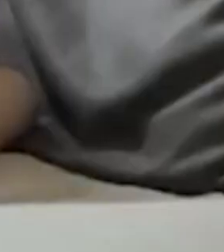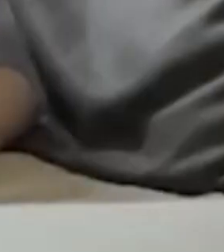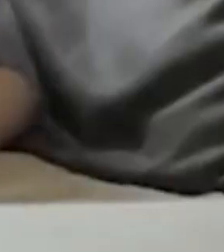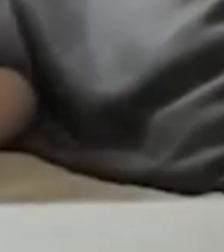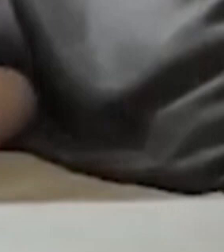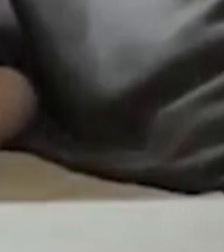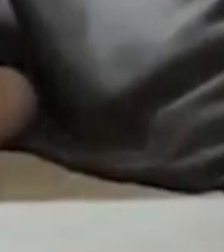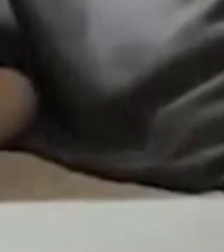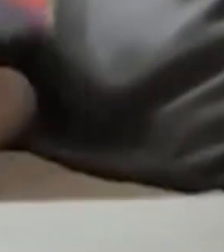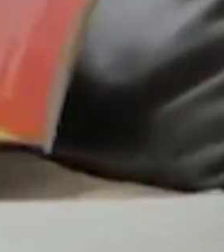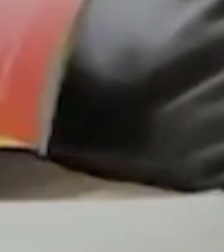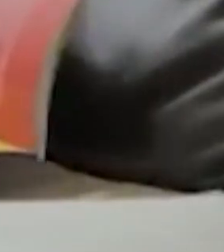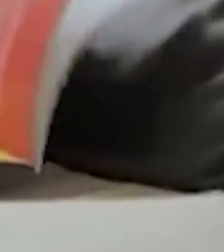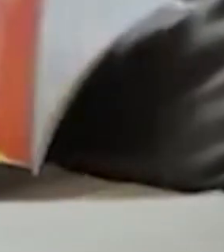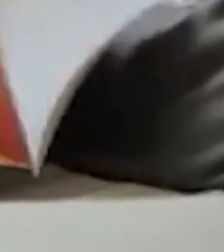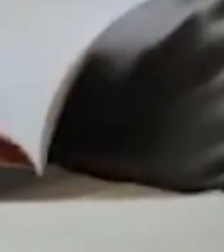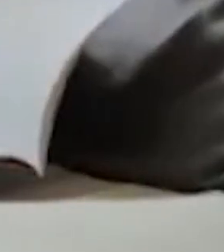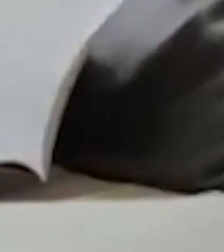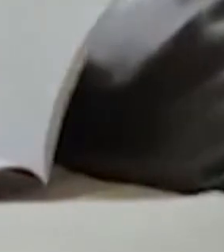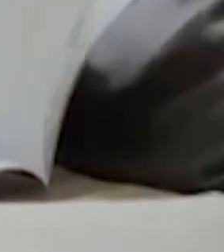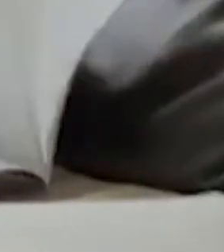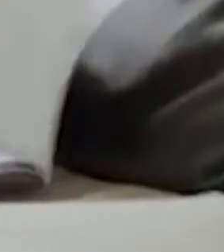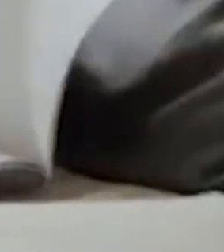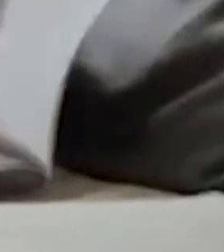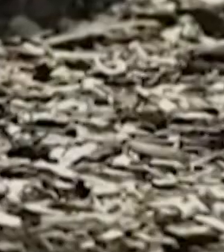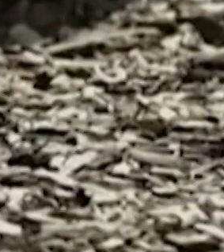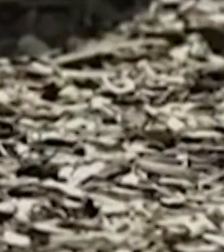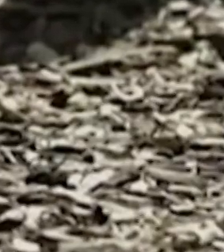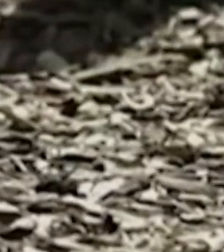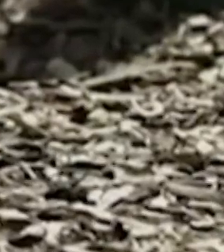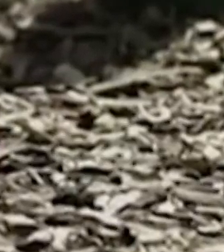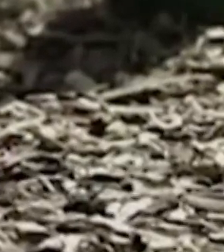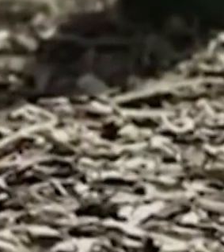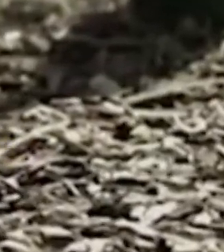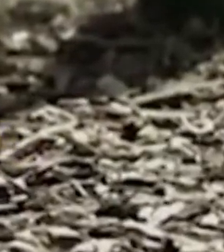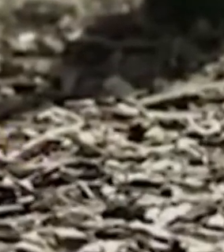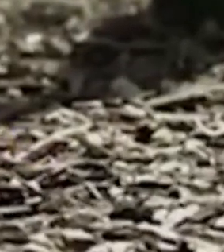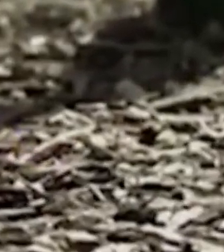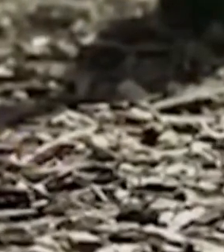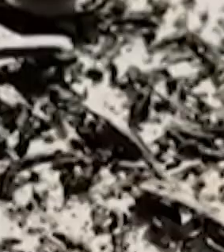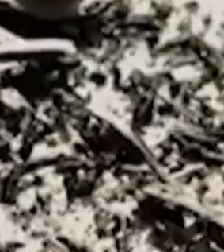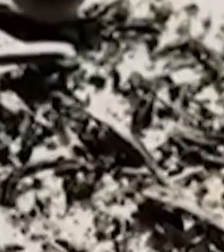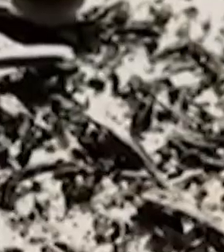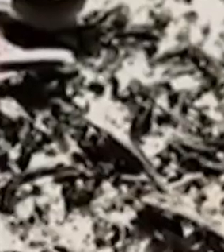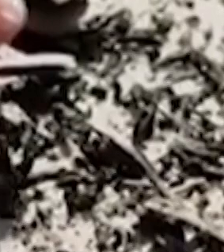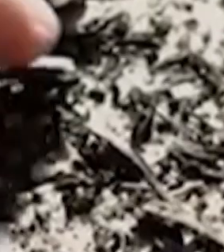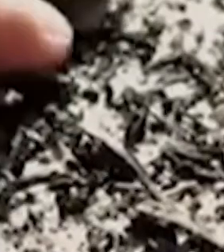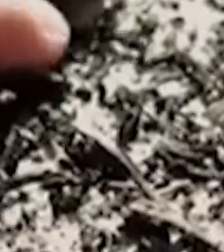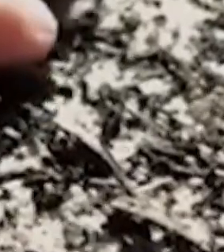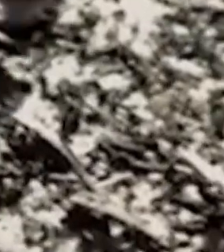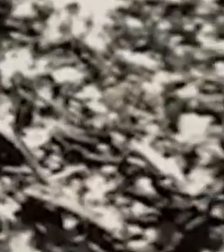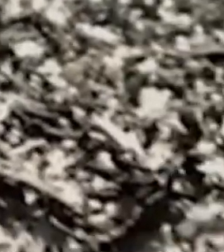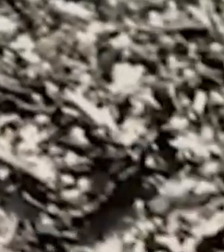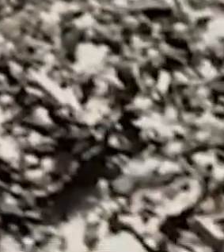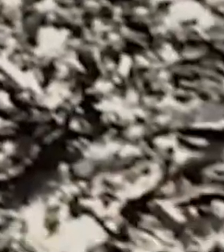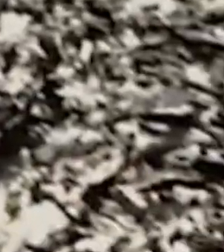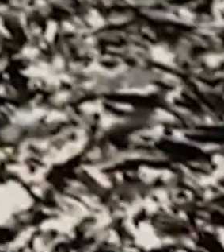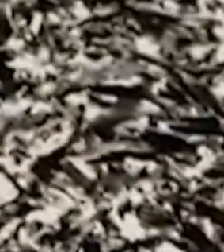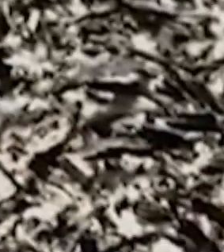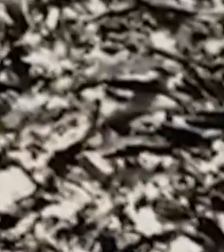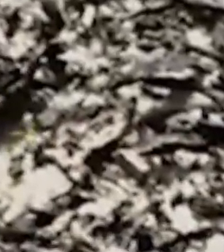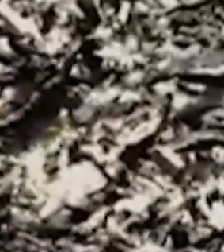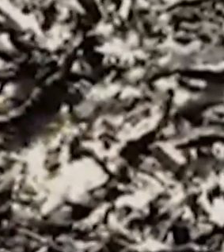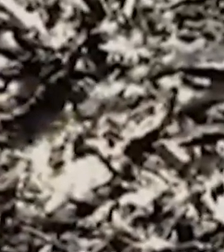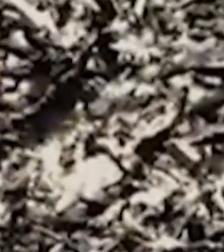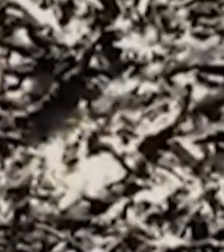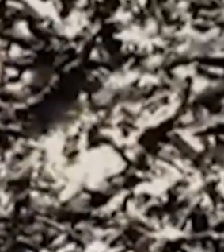are ultimately plastic to whatever experiences come in. Instead of thinking of them as being blank slates or